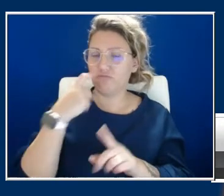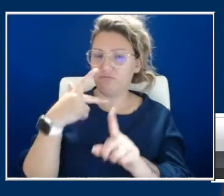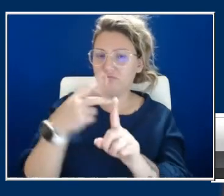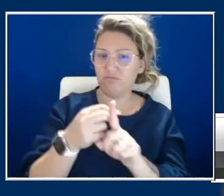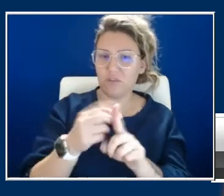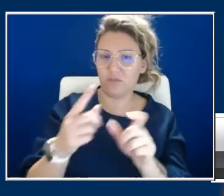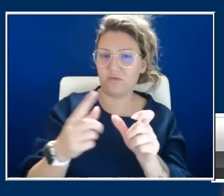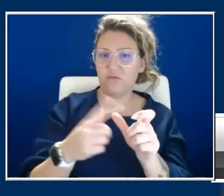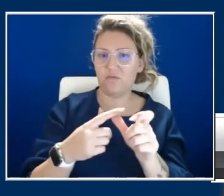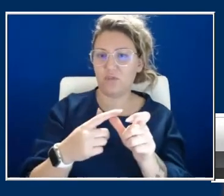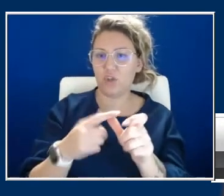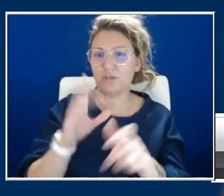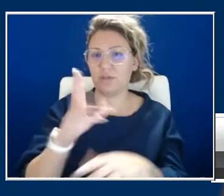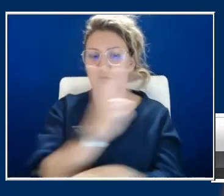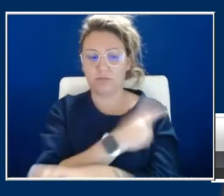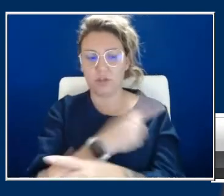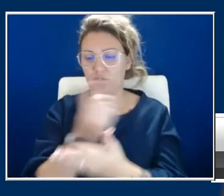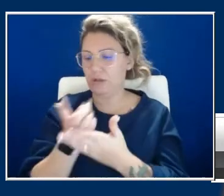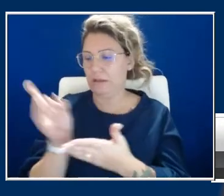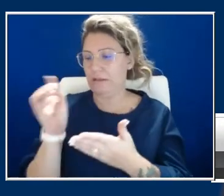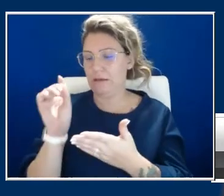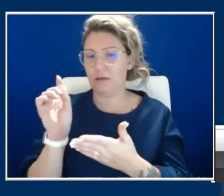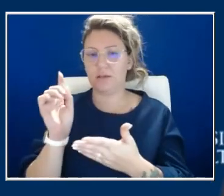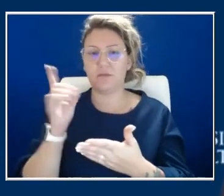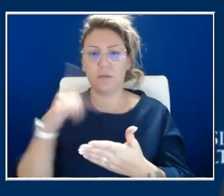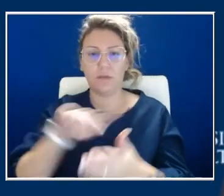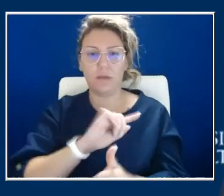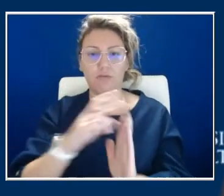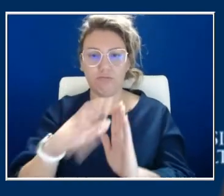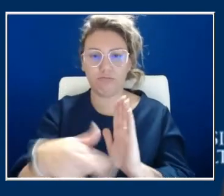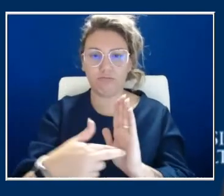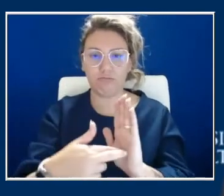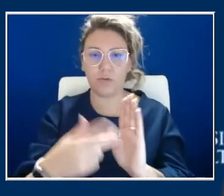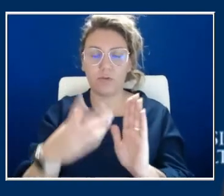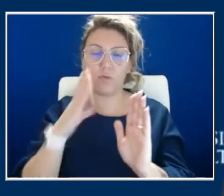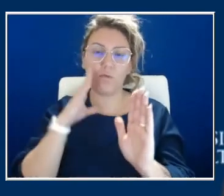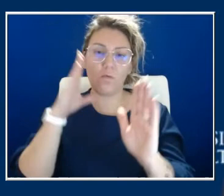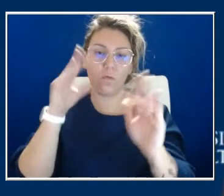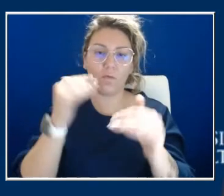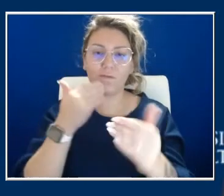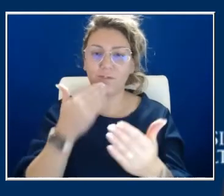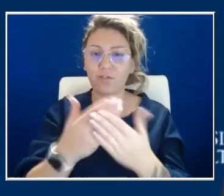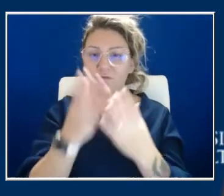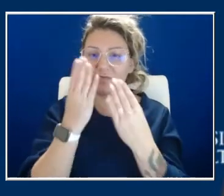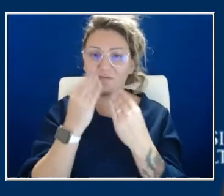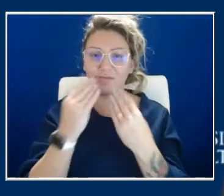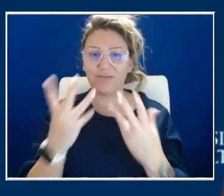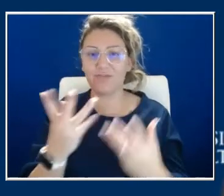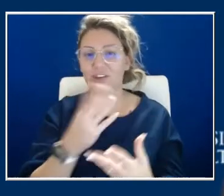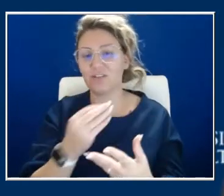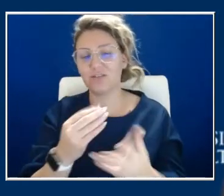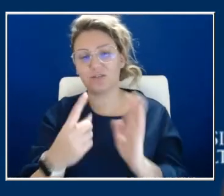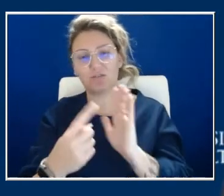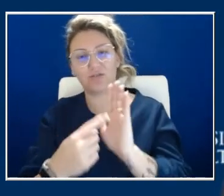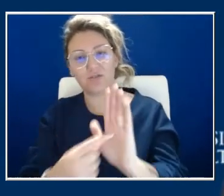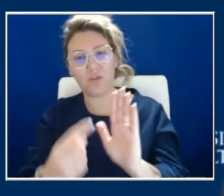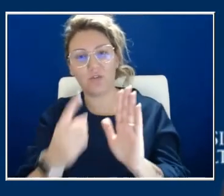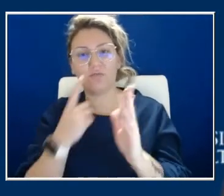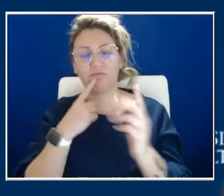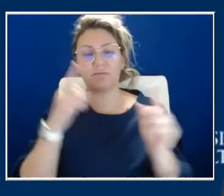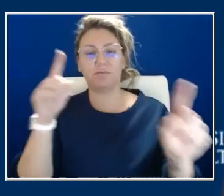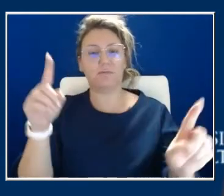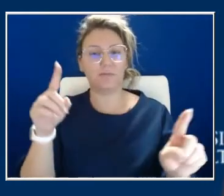into a patient last week. So they are enrolling. Hopefully we will get good information, and hopefully it will show to be